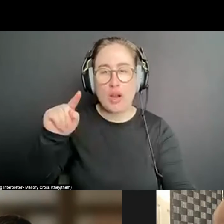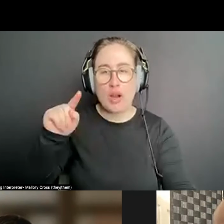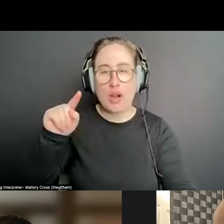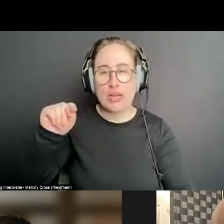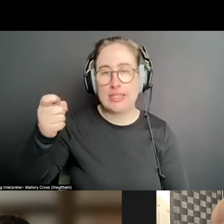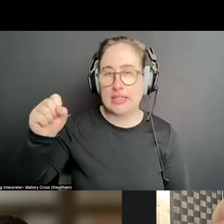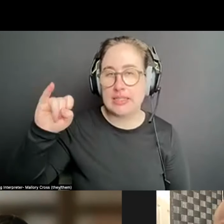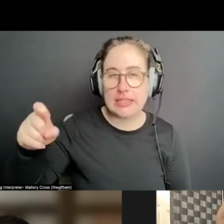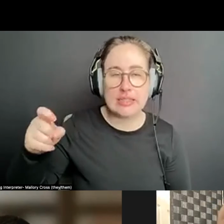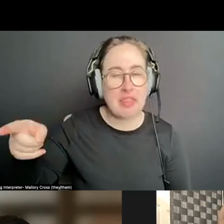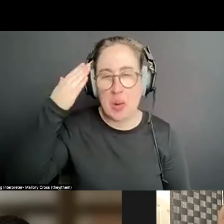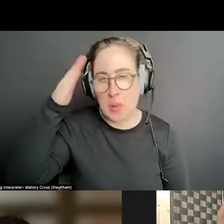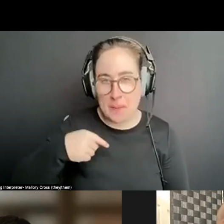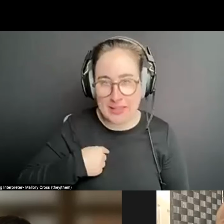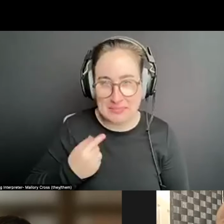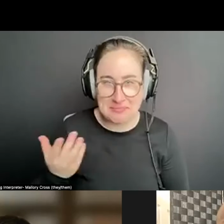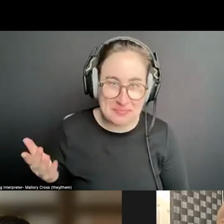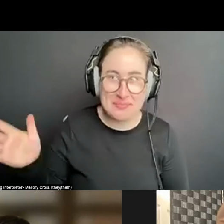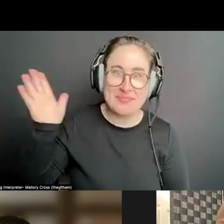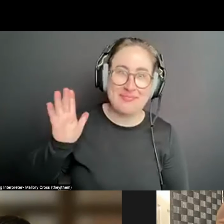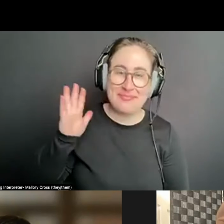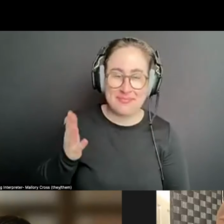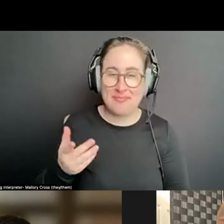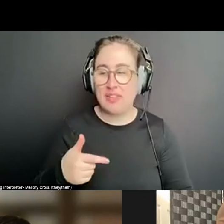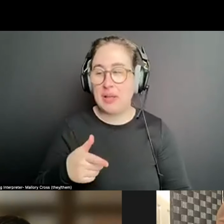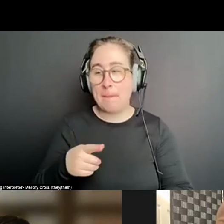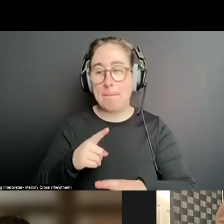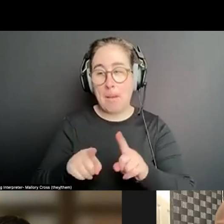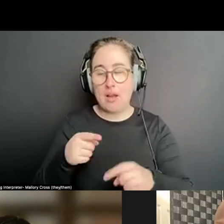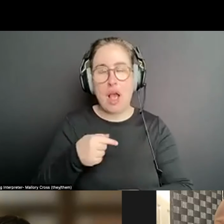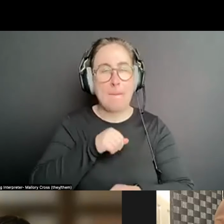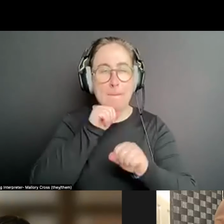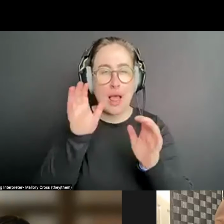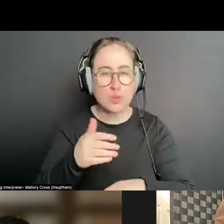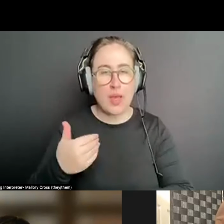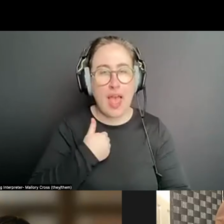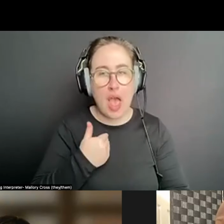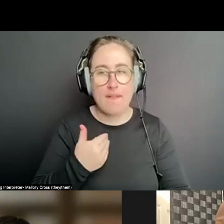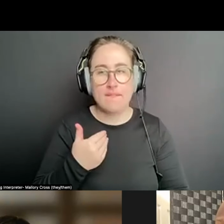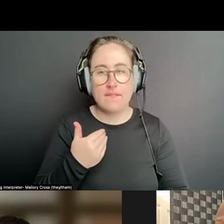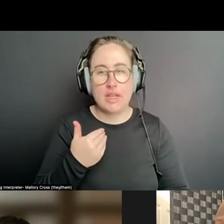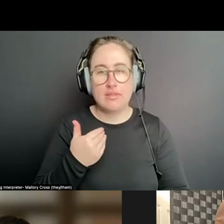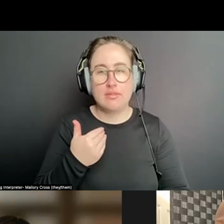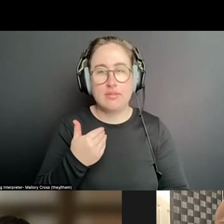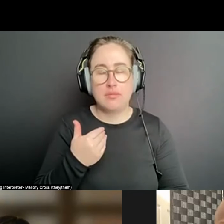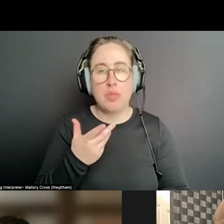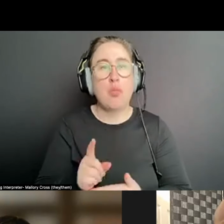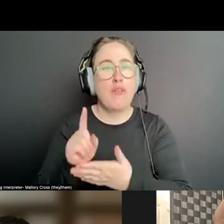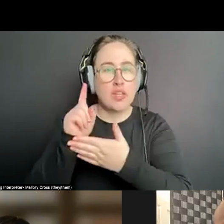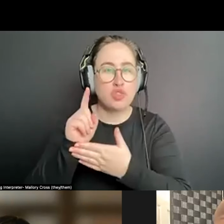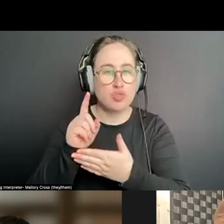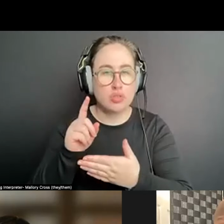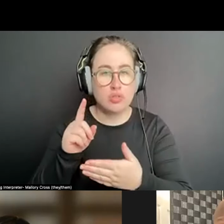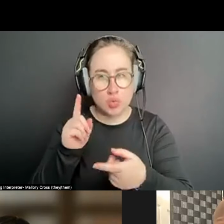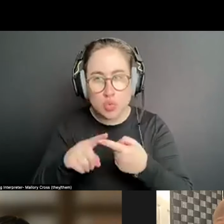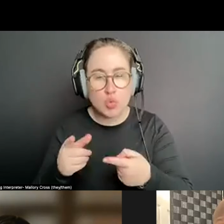me. But for the most part, I'm blessed to have had the privilege to archive so many different people in